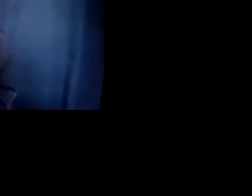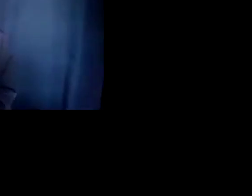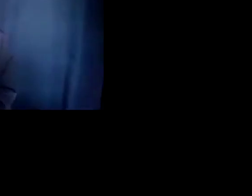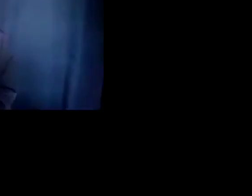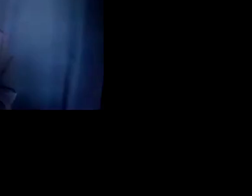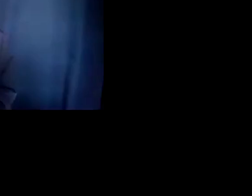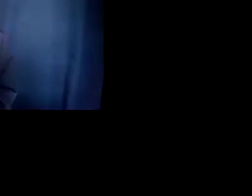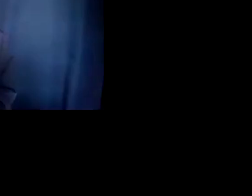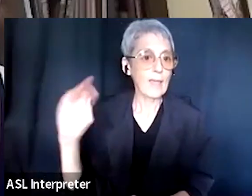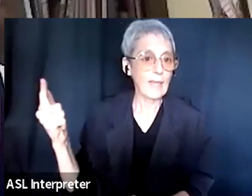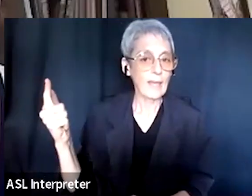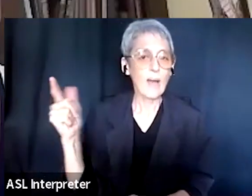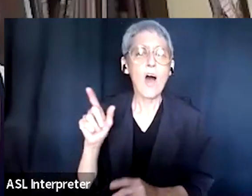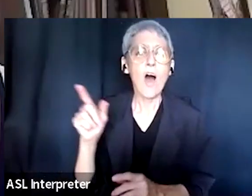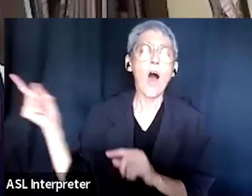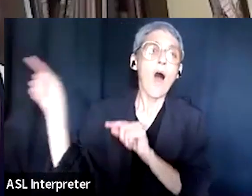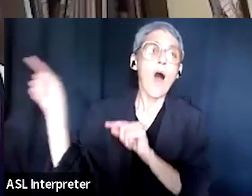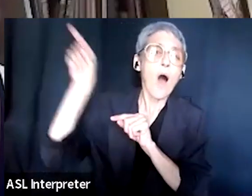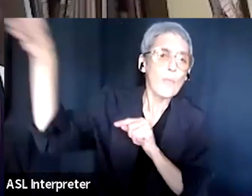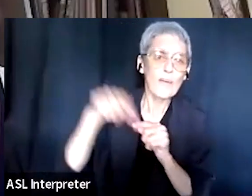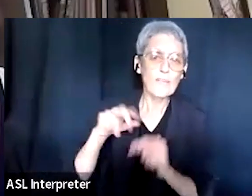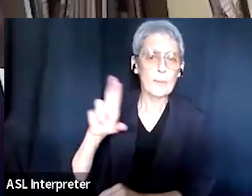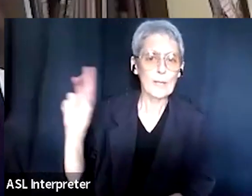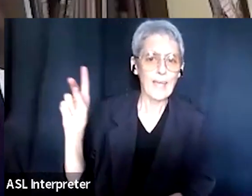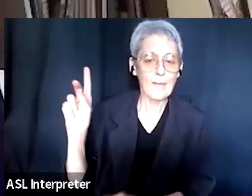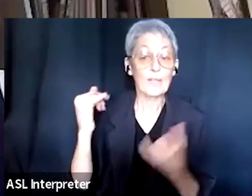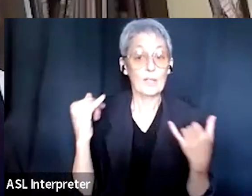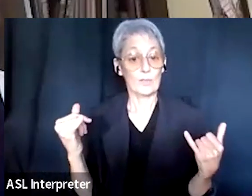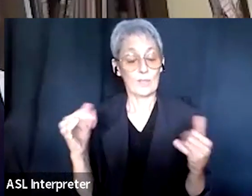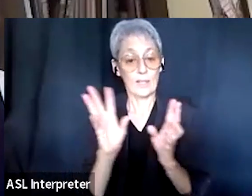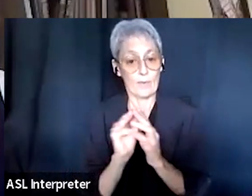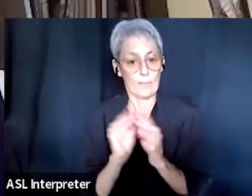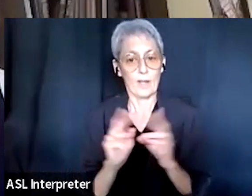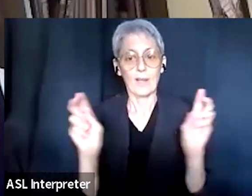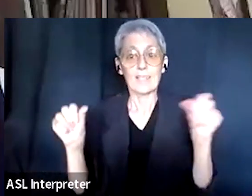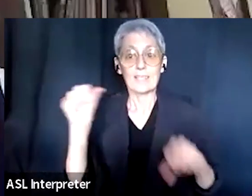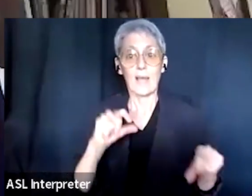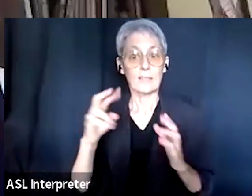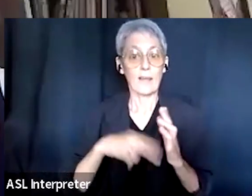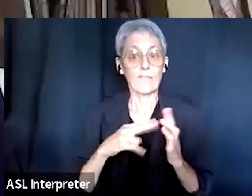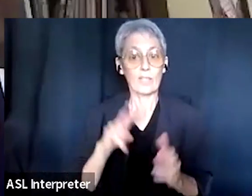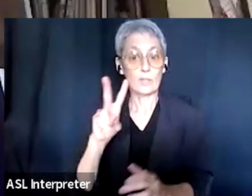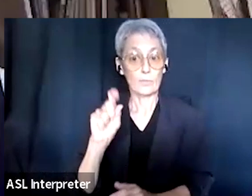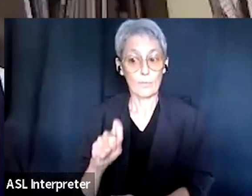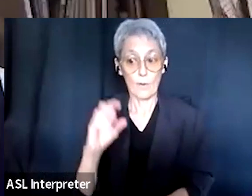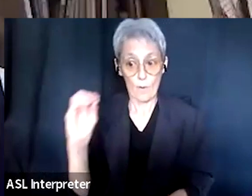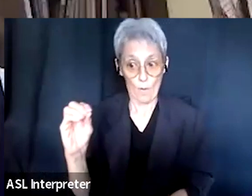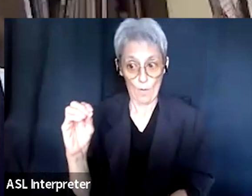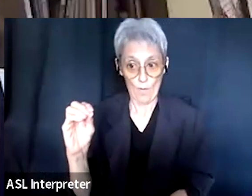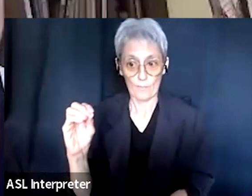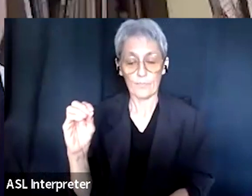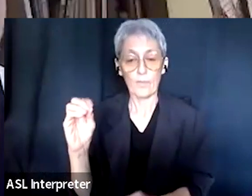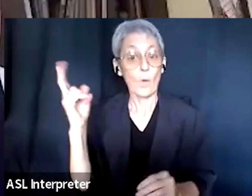from the United Kingdom. Today's webinar, Science of Reading 2.0, is labeled that